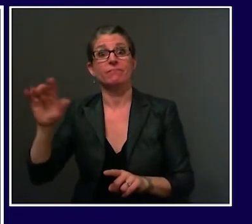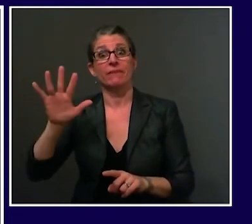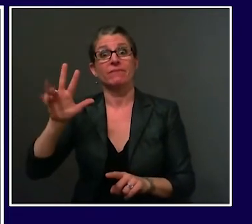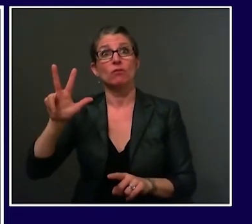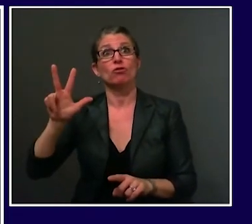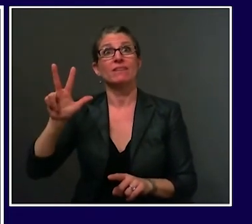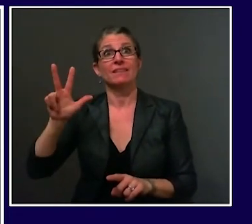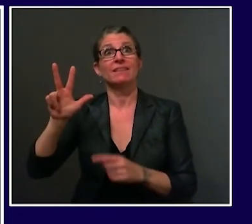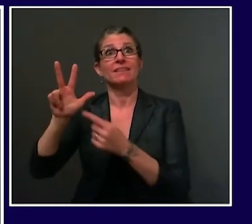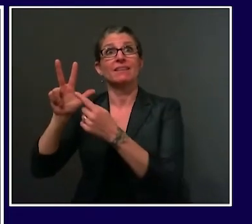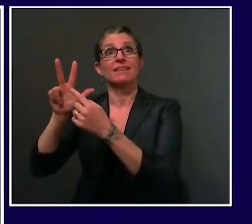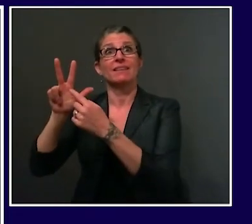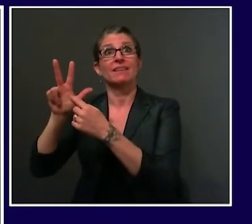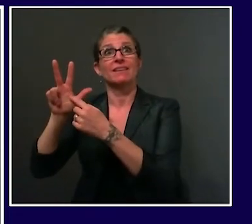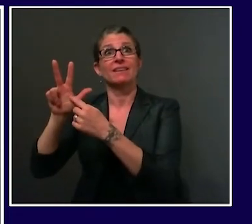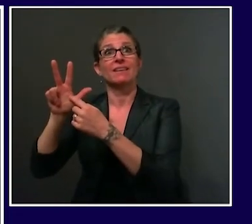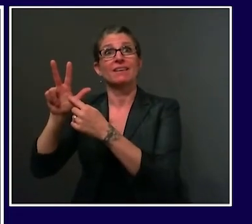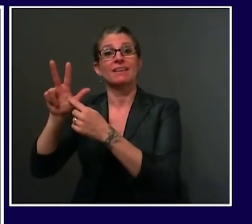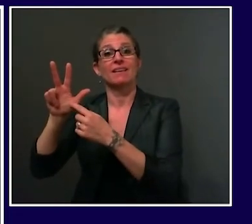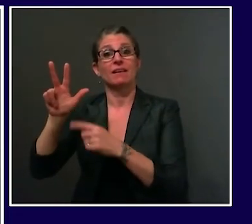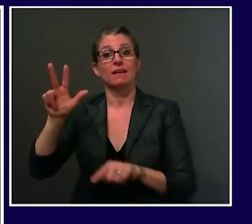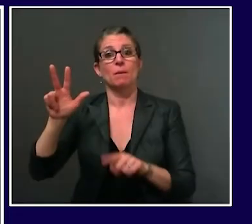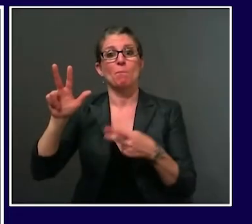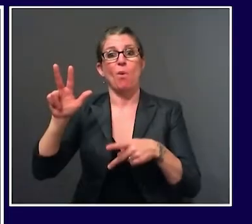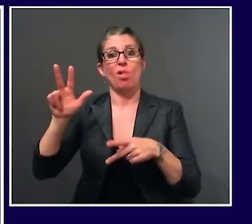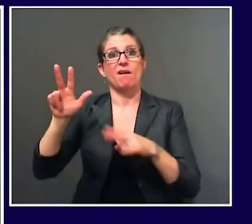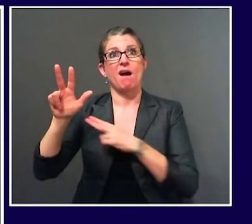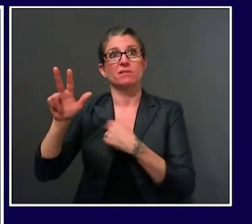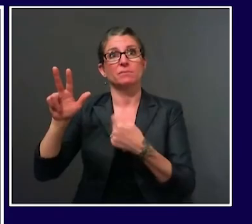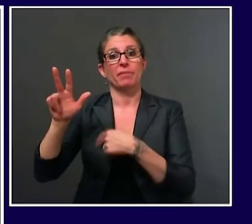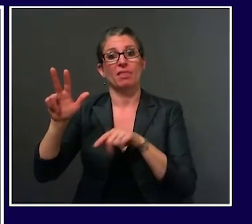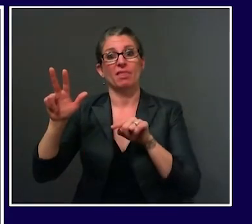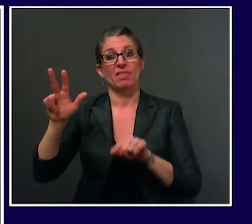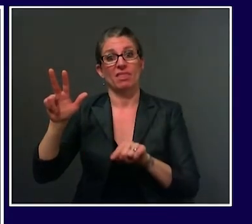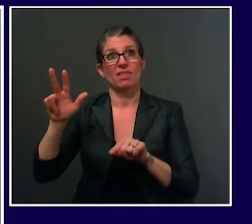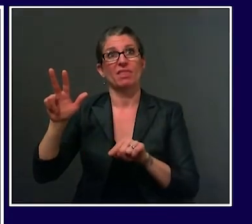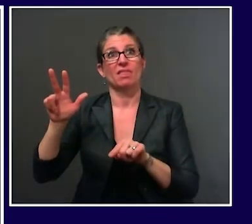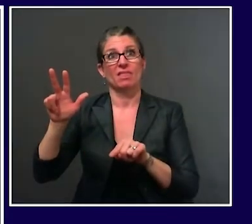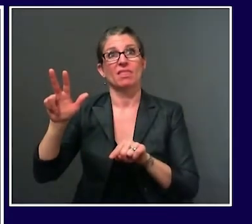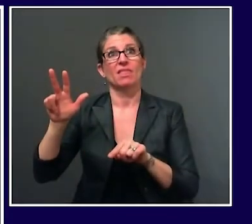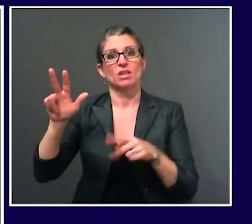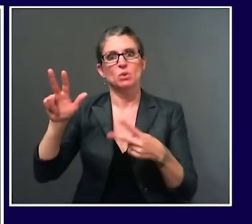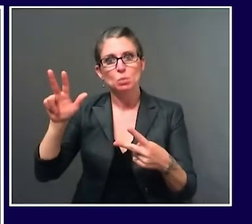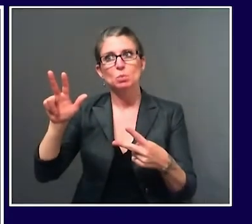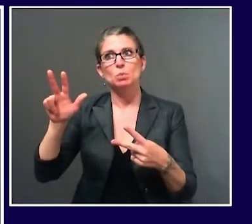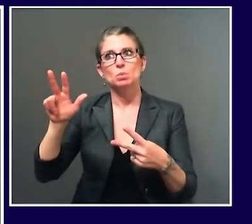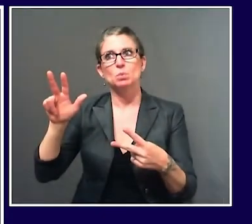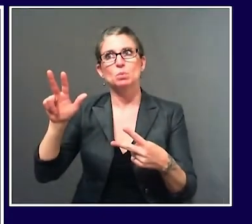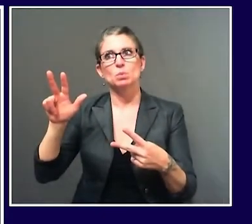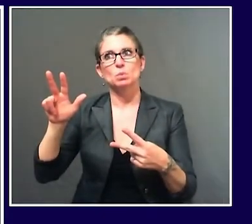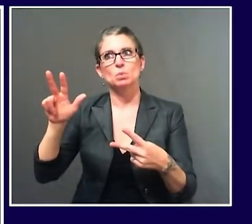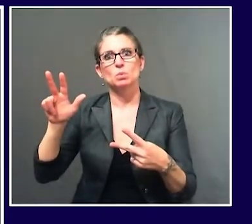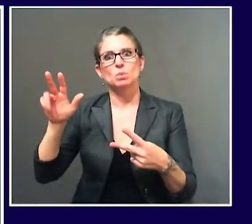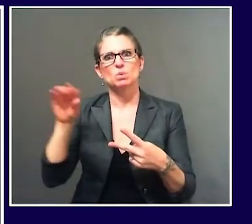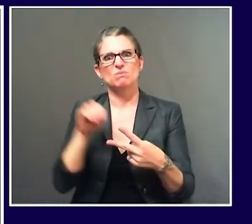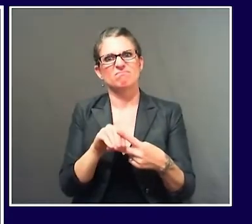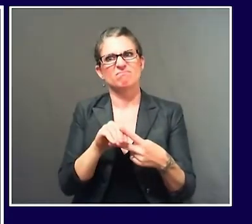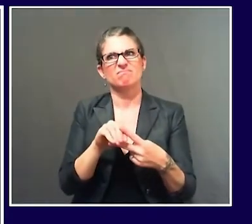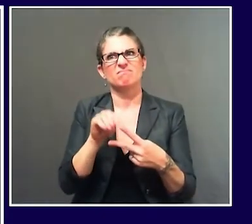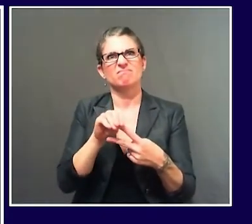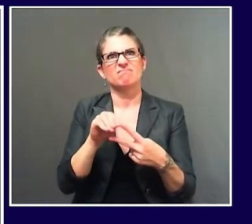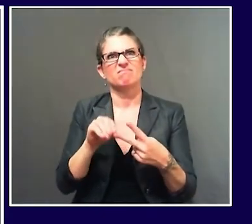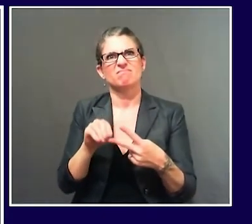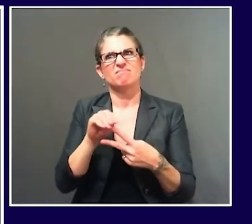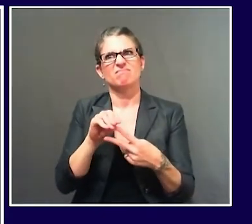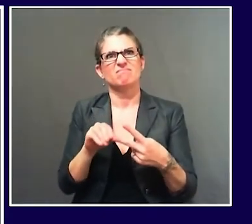area. What we've also seen just in the past few days is, and I'm just pulling those up